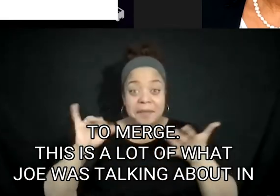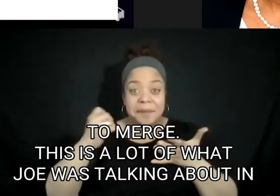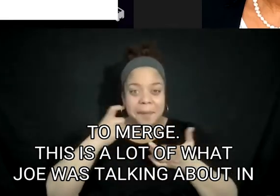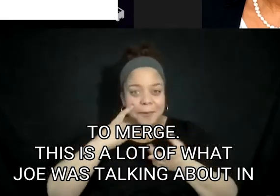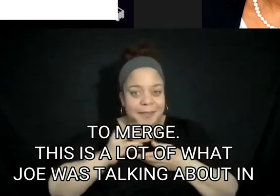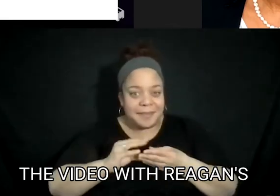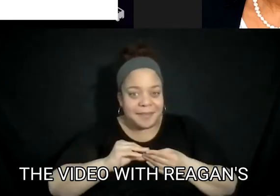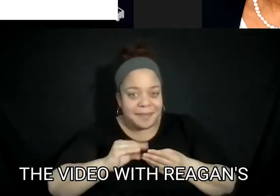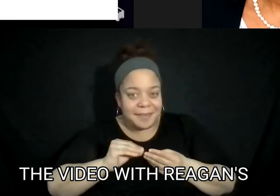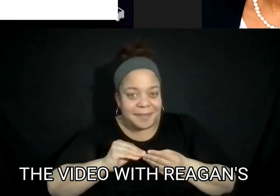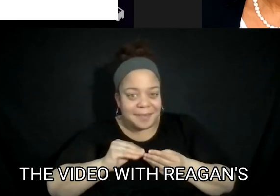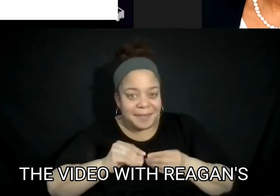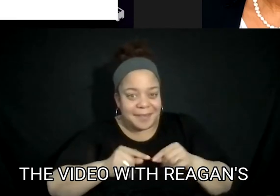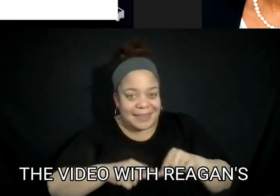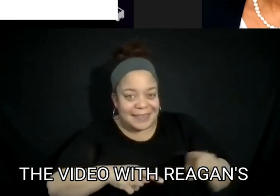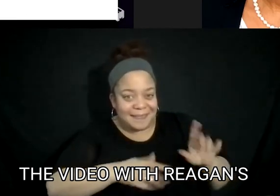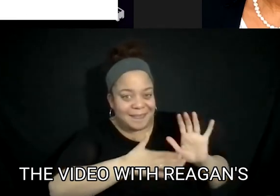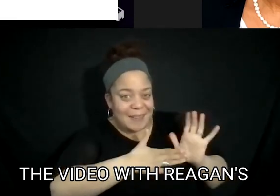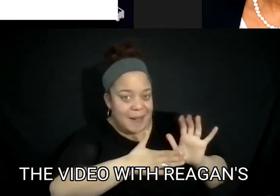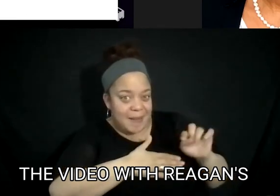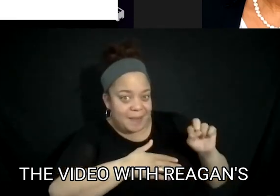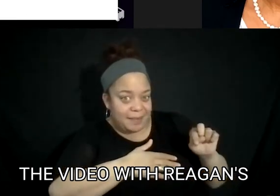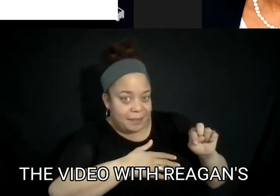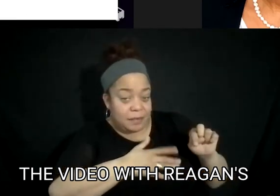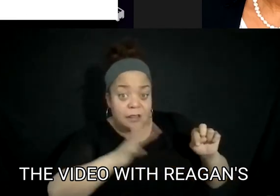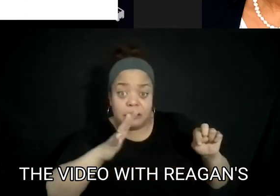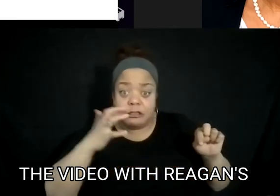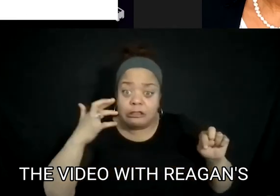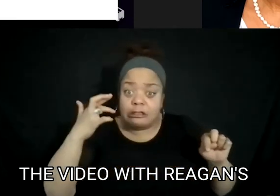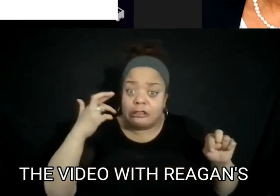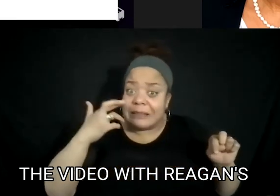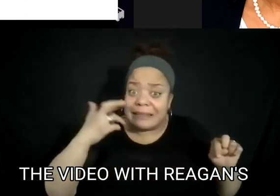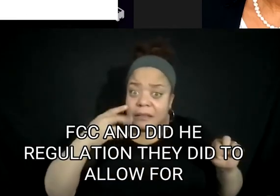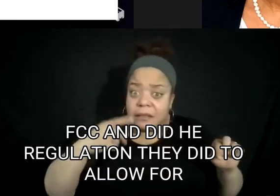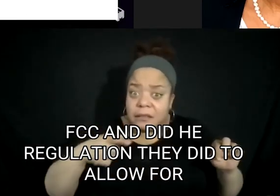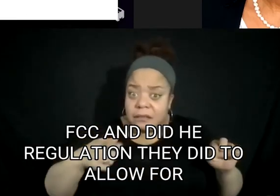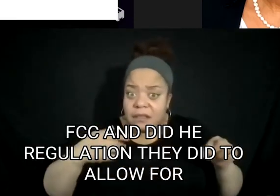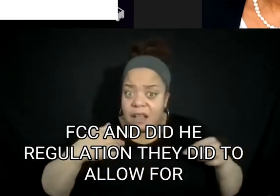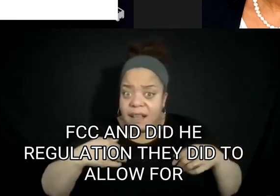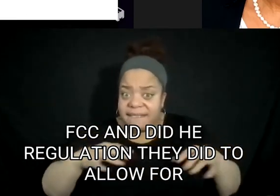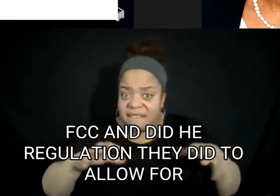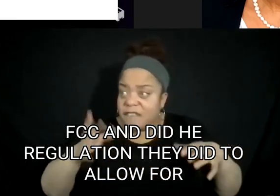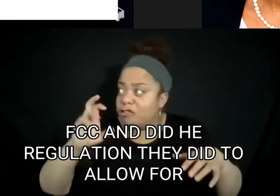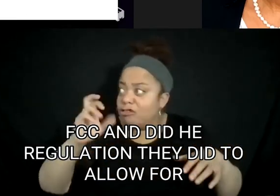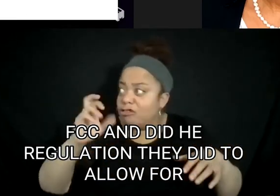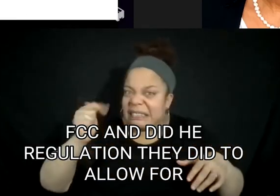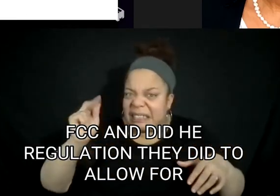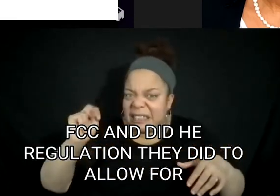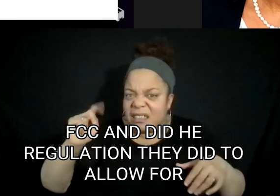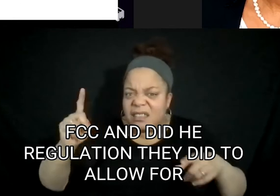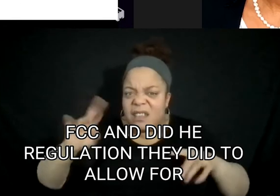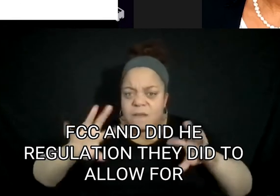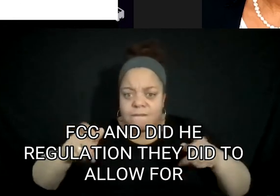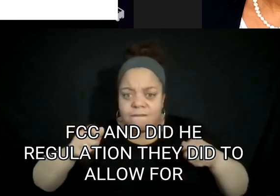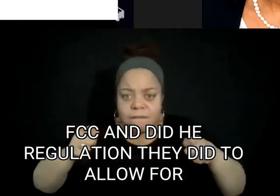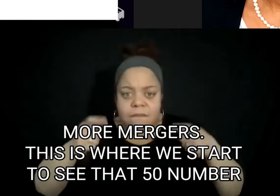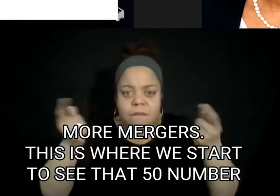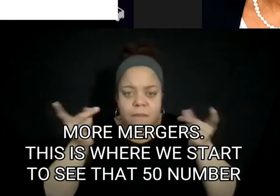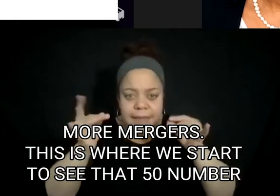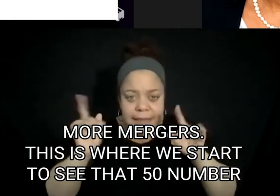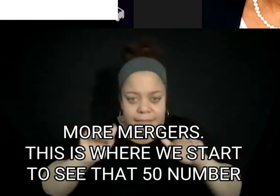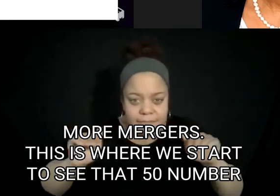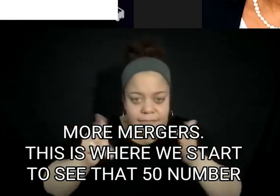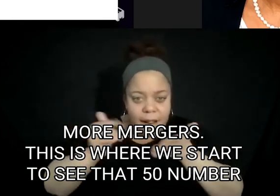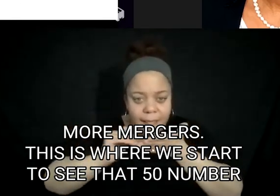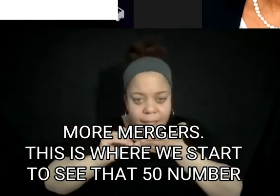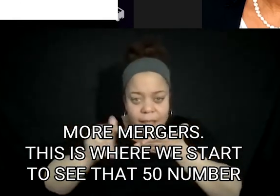mergers. And so this is where we start to see that 50 number of companies in 1980 who owned the vast majority of media